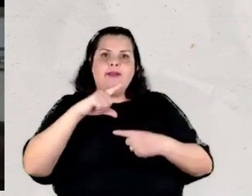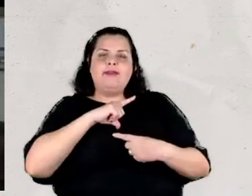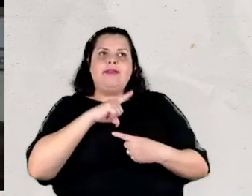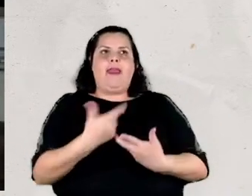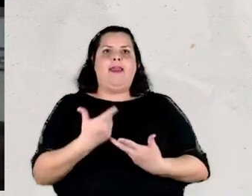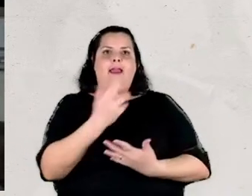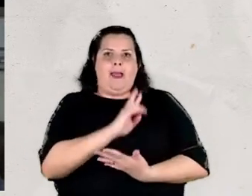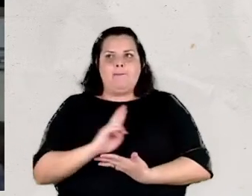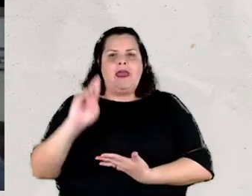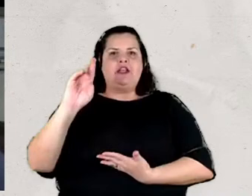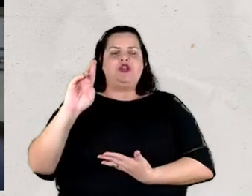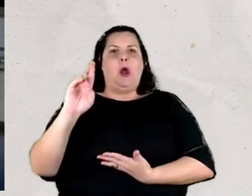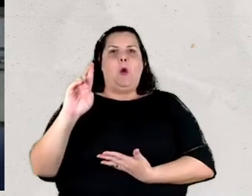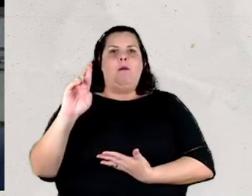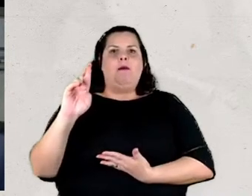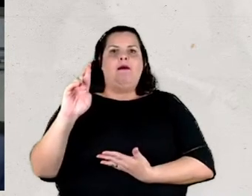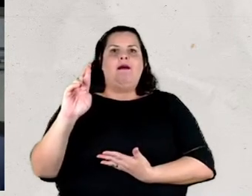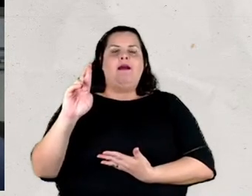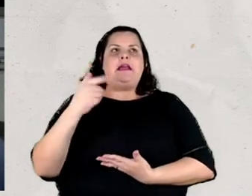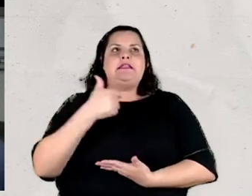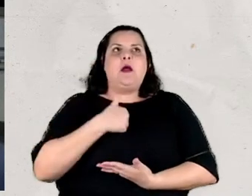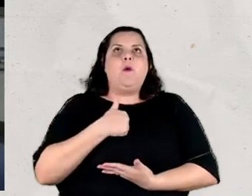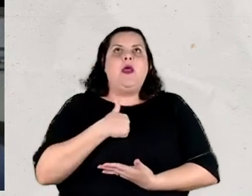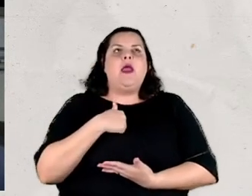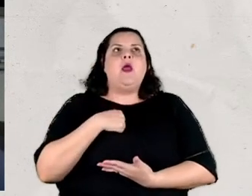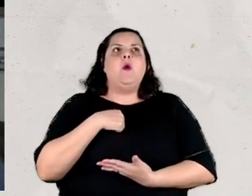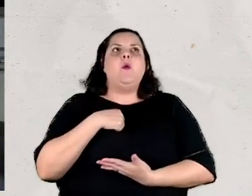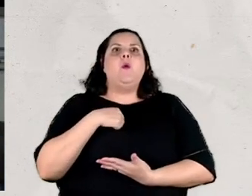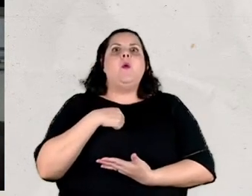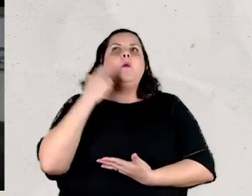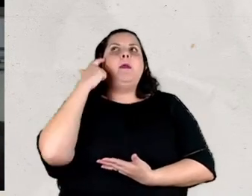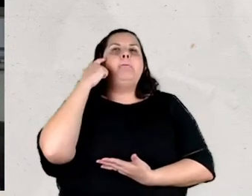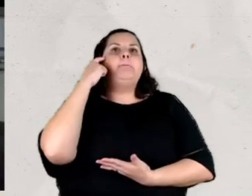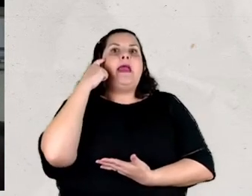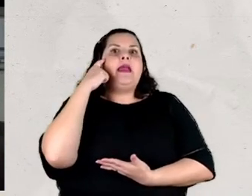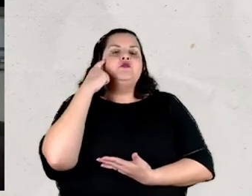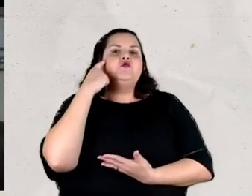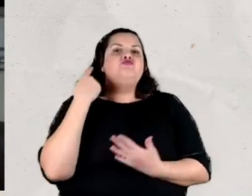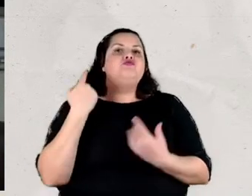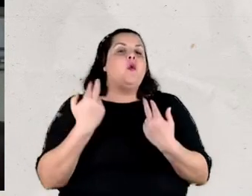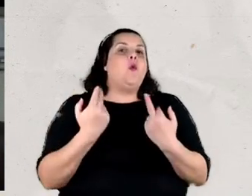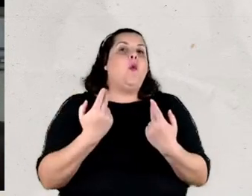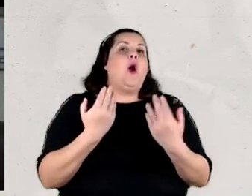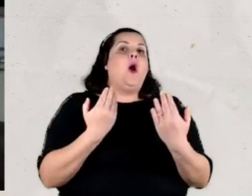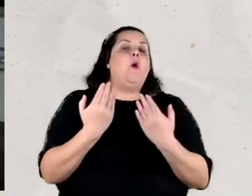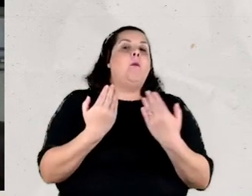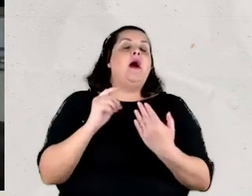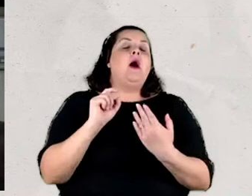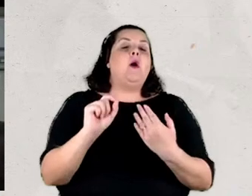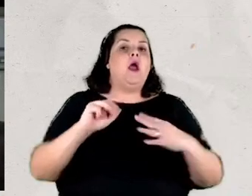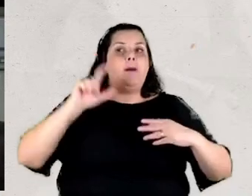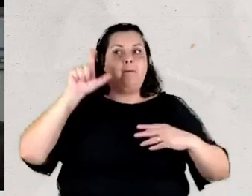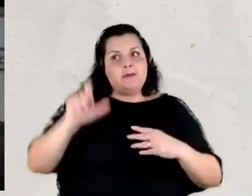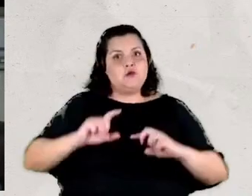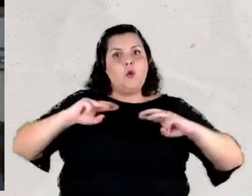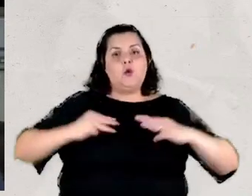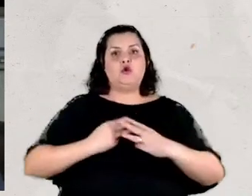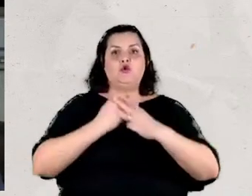to what I imagine to be a religious Muslim. And what is the connection